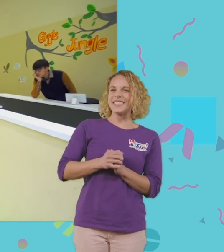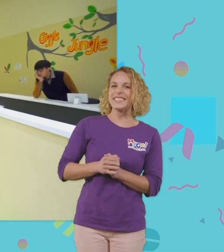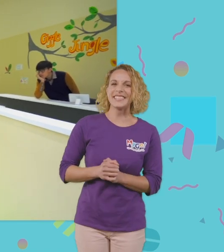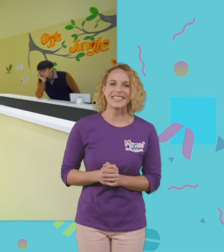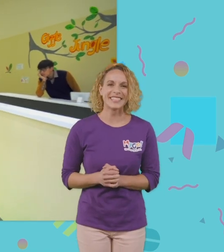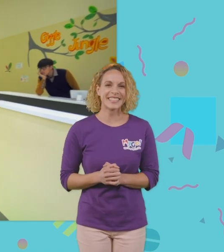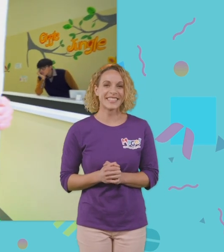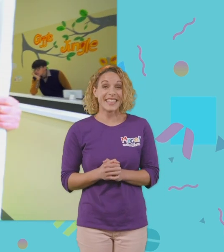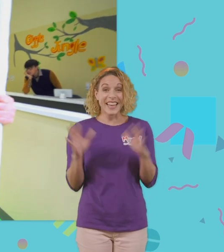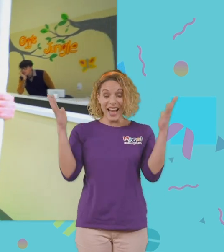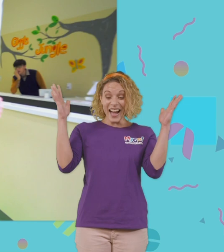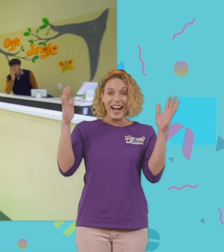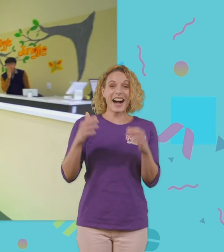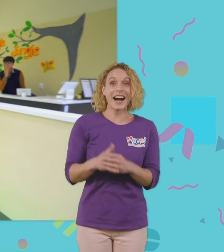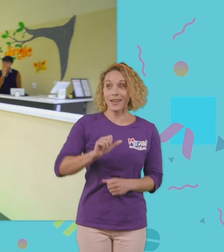Whoa!